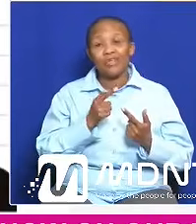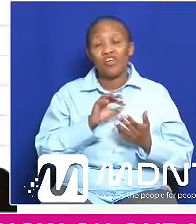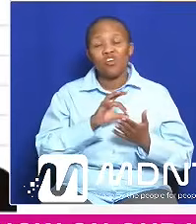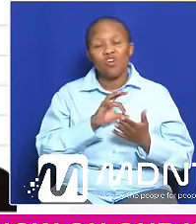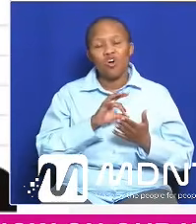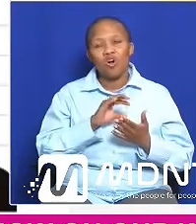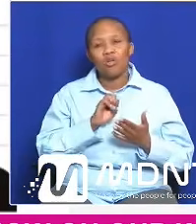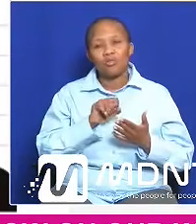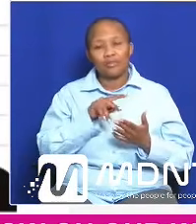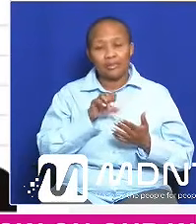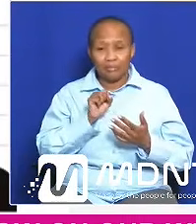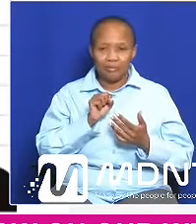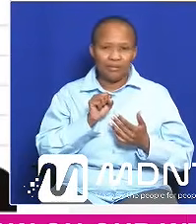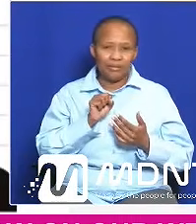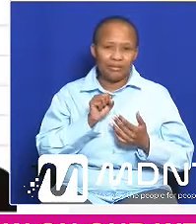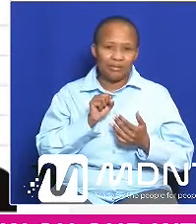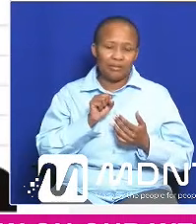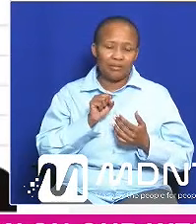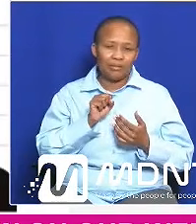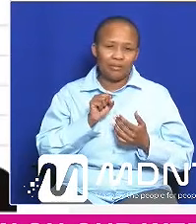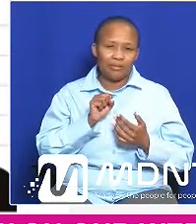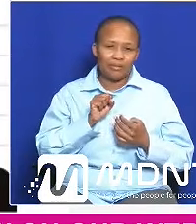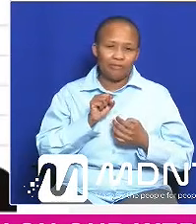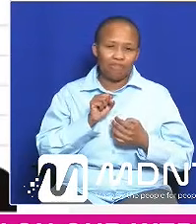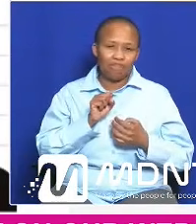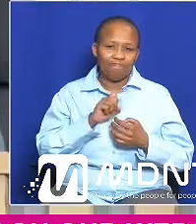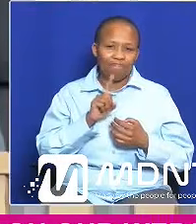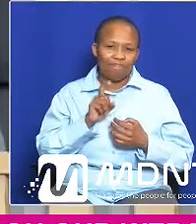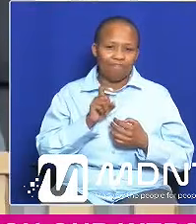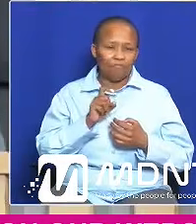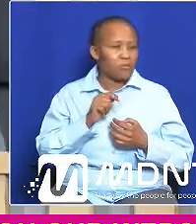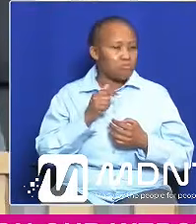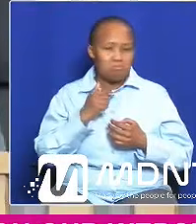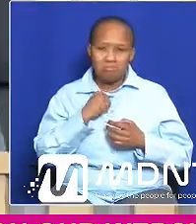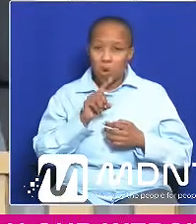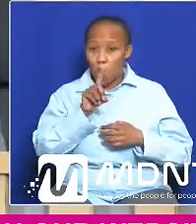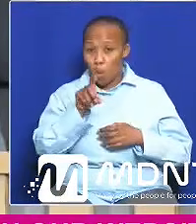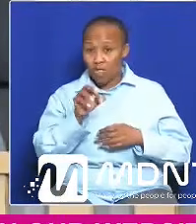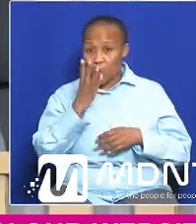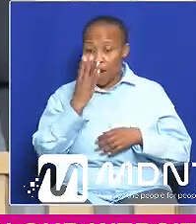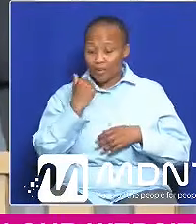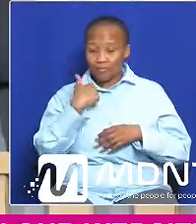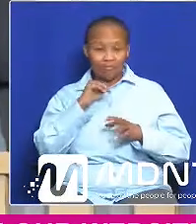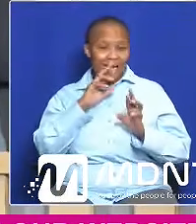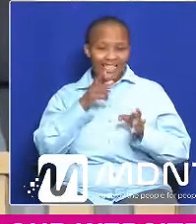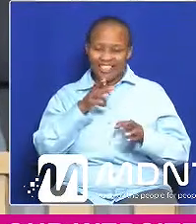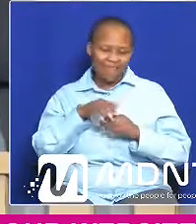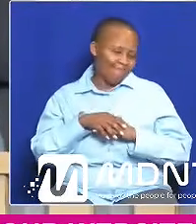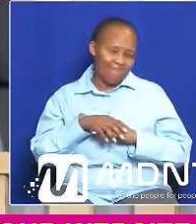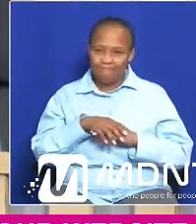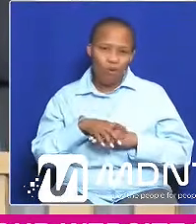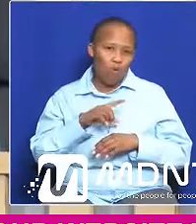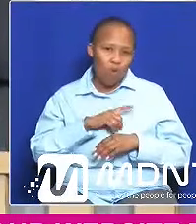I think I choose not to answer that question because it's an ongoing investigation. That